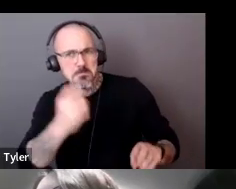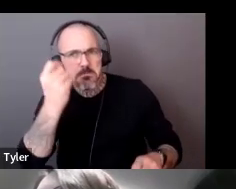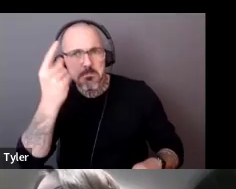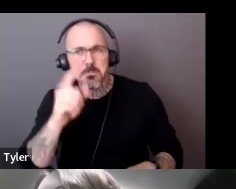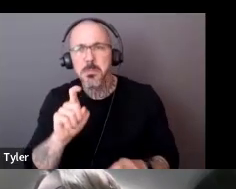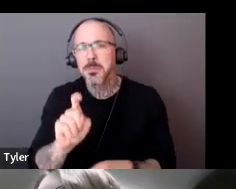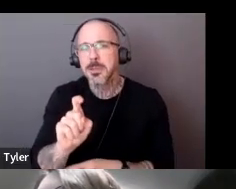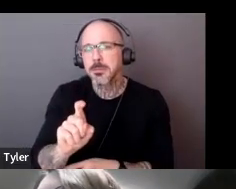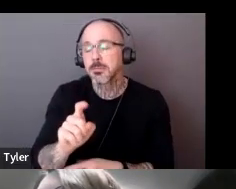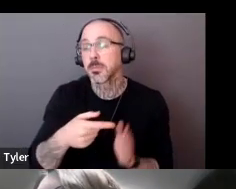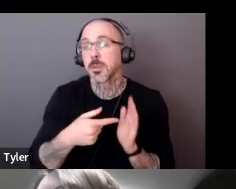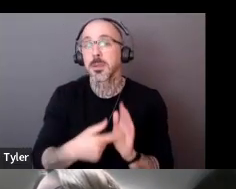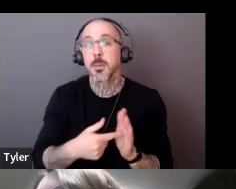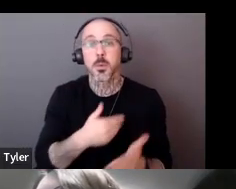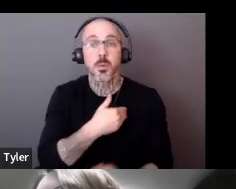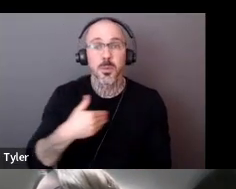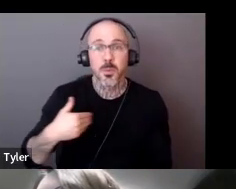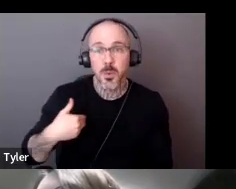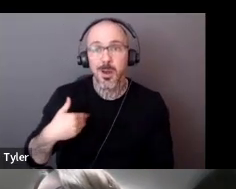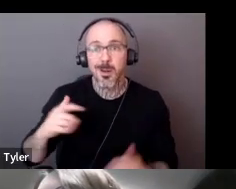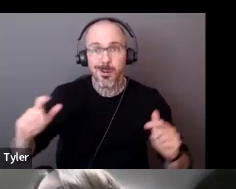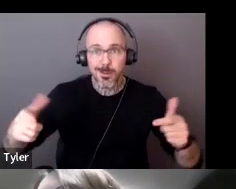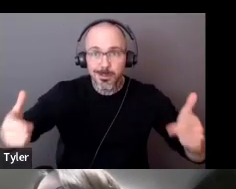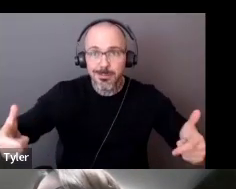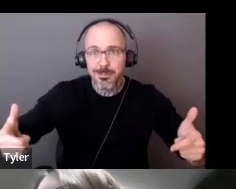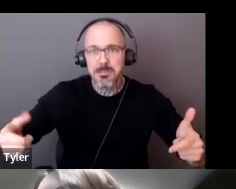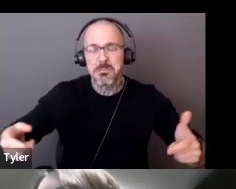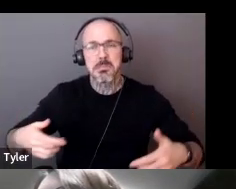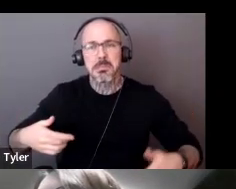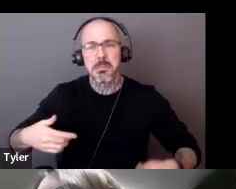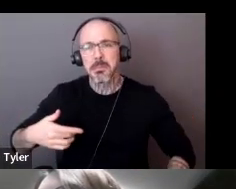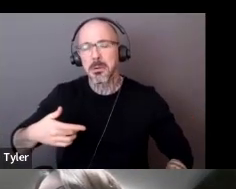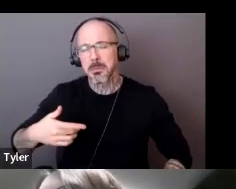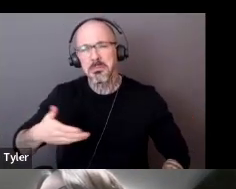different cities within the cities that